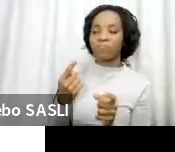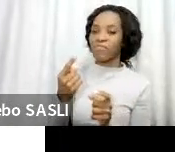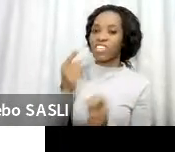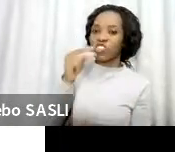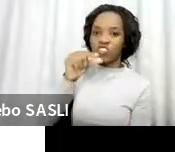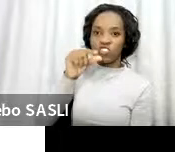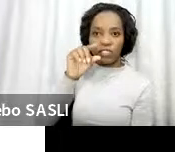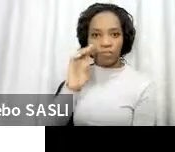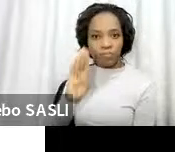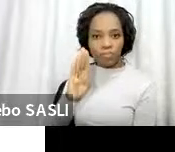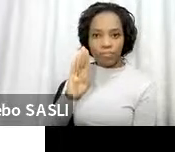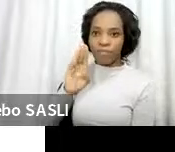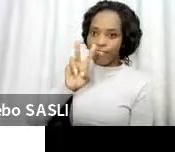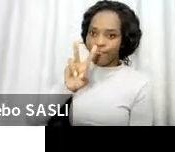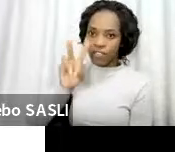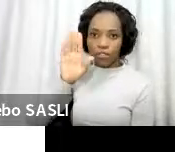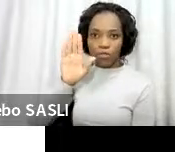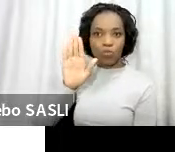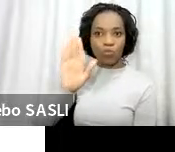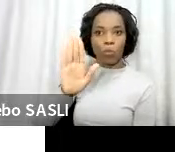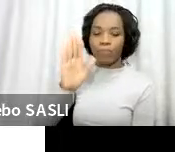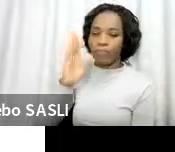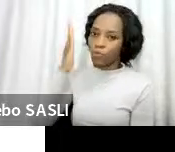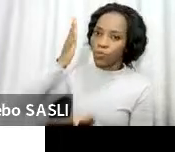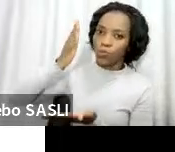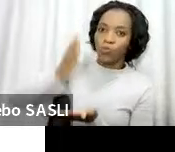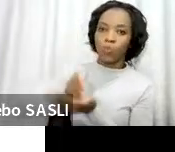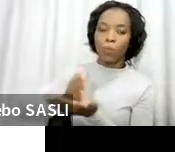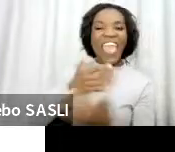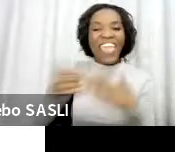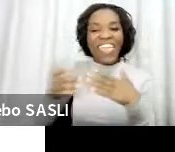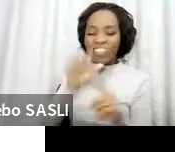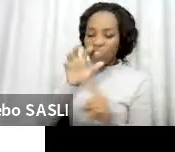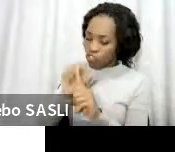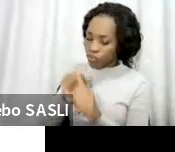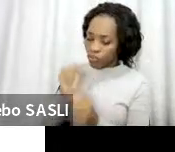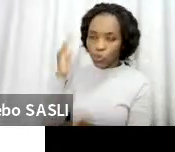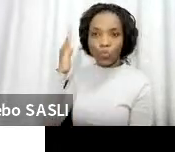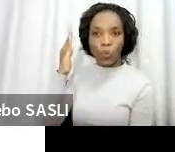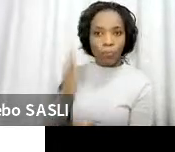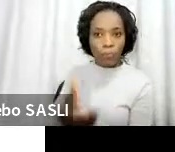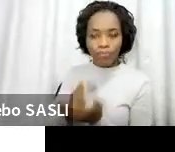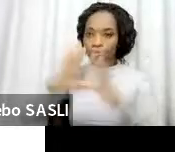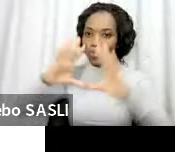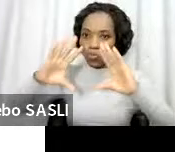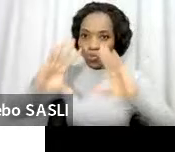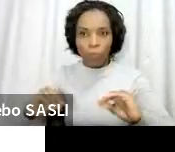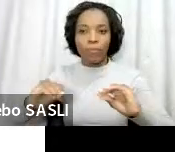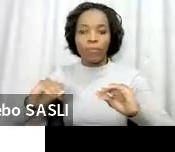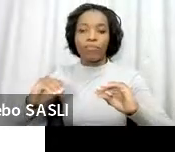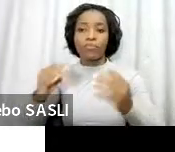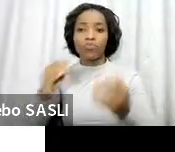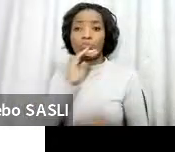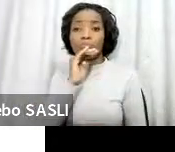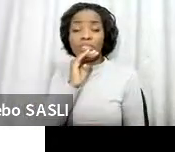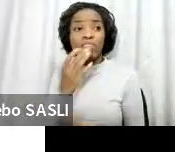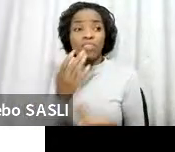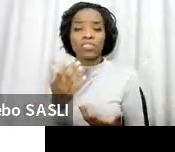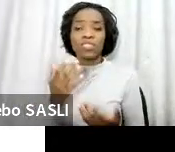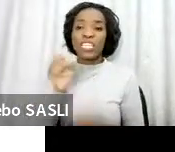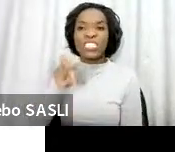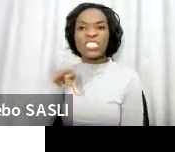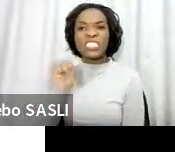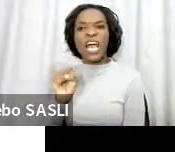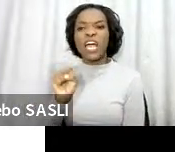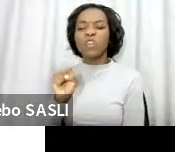violence and anything harassment which relates to it. There's no favor in what SARS does to you. It's not a